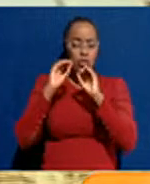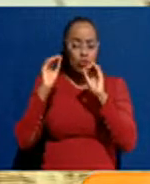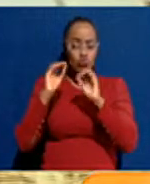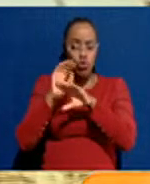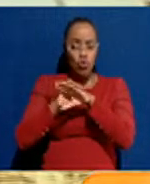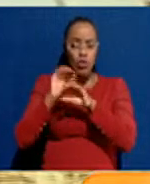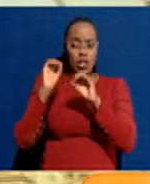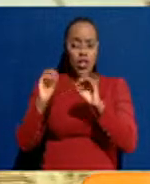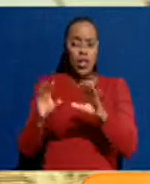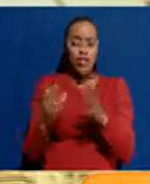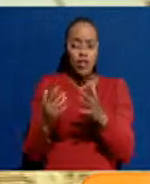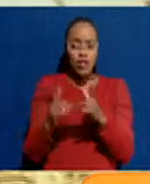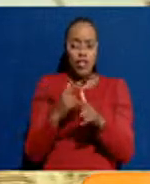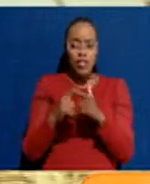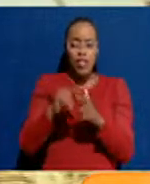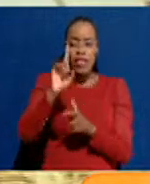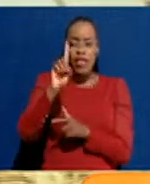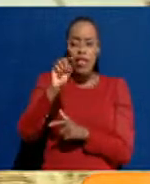mean by hydrology is that